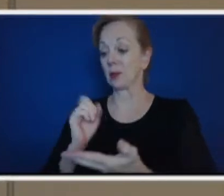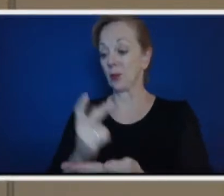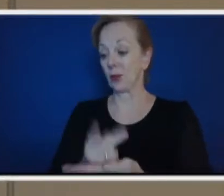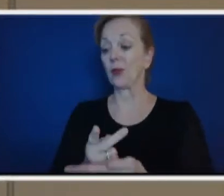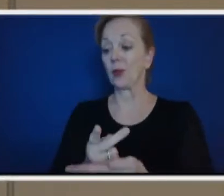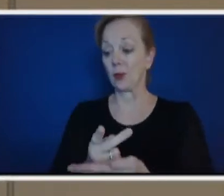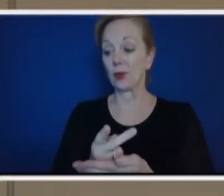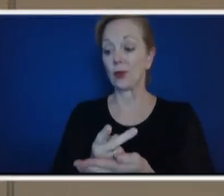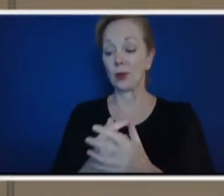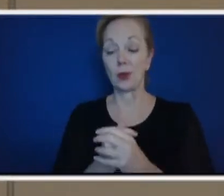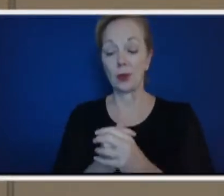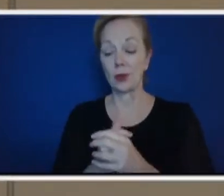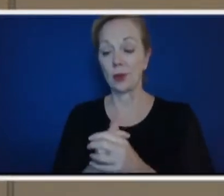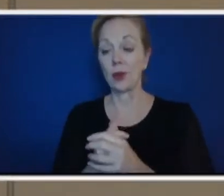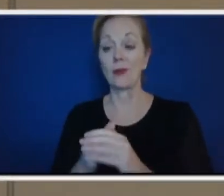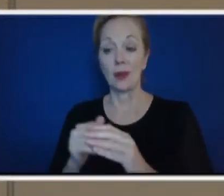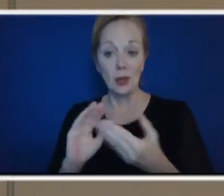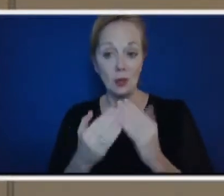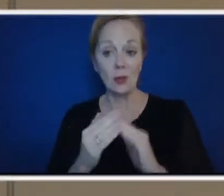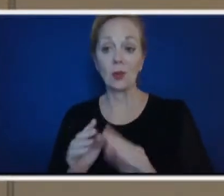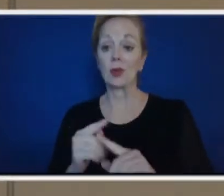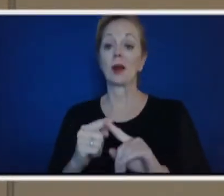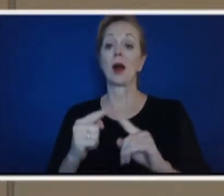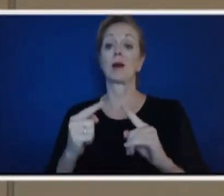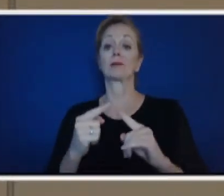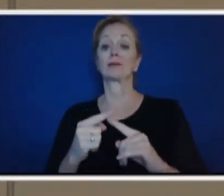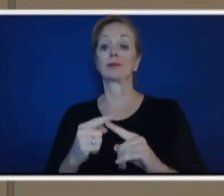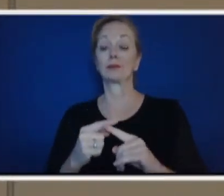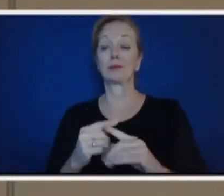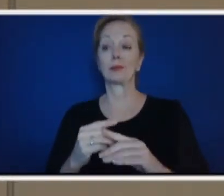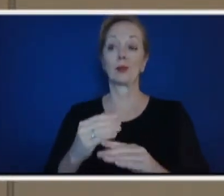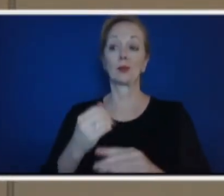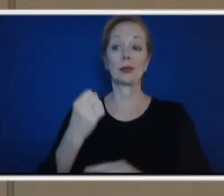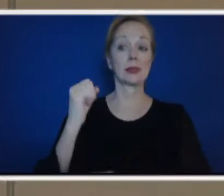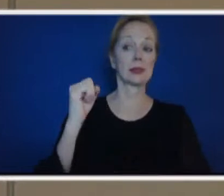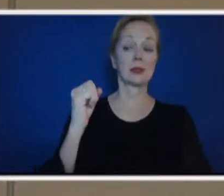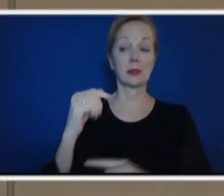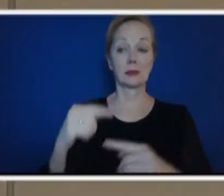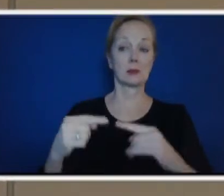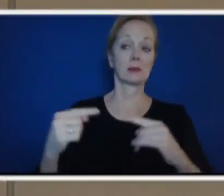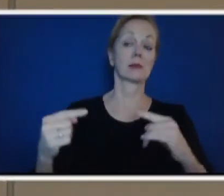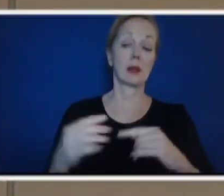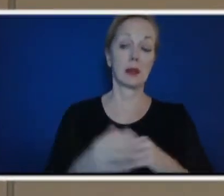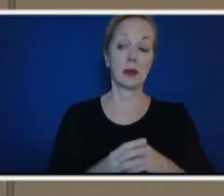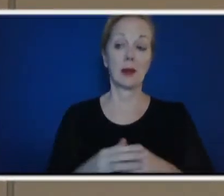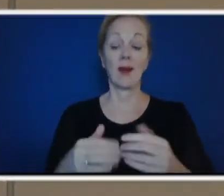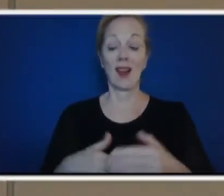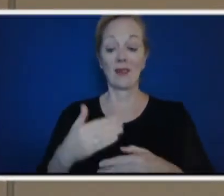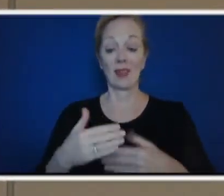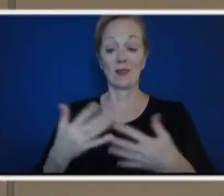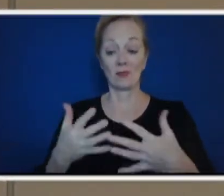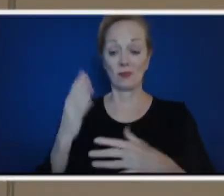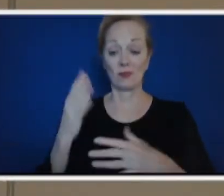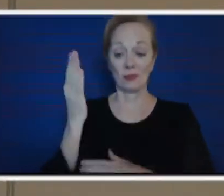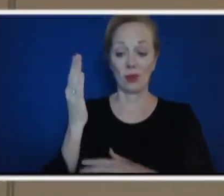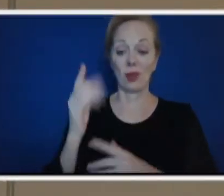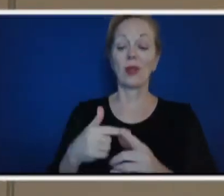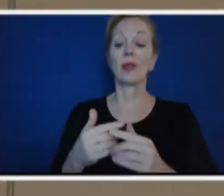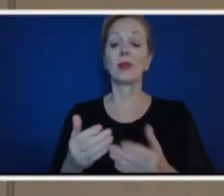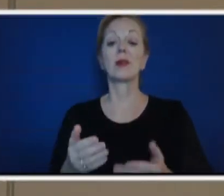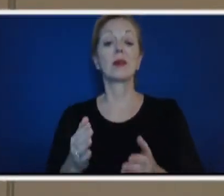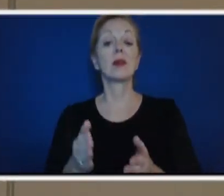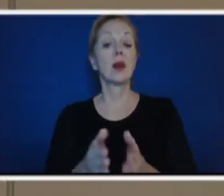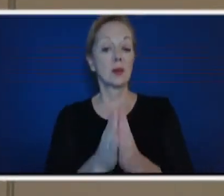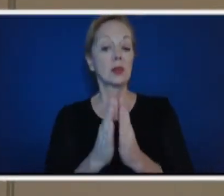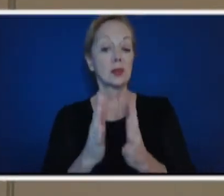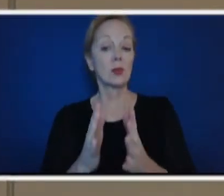have community opposition to this, so after Mr. Pettin's presentation, the petitioner will have 10